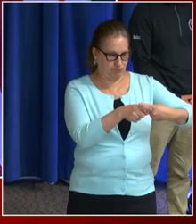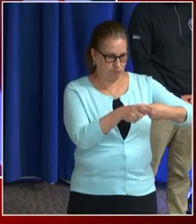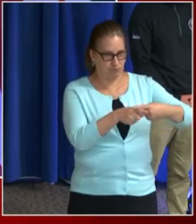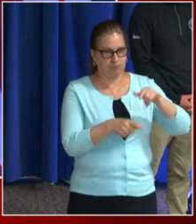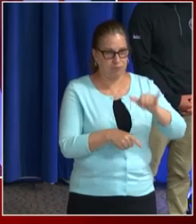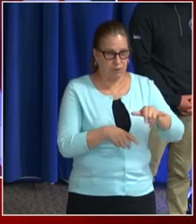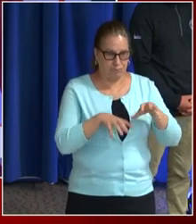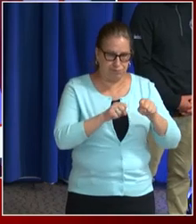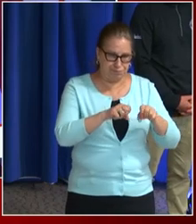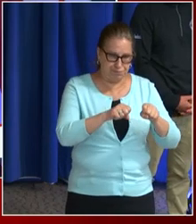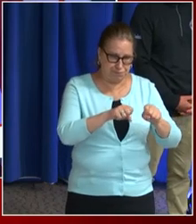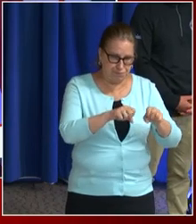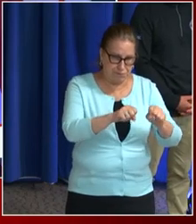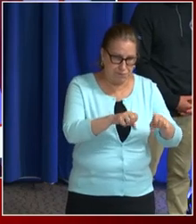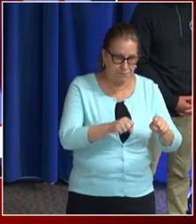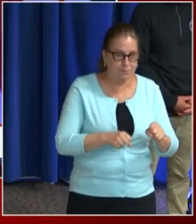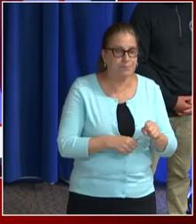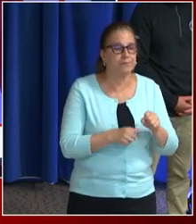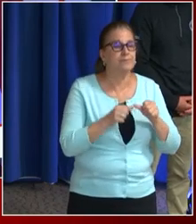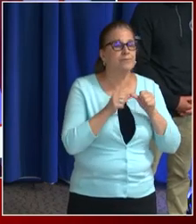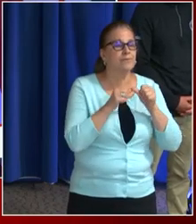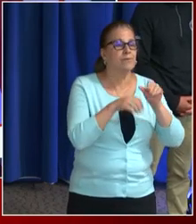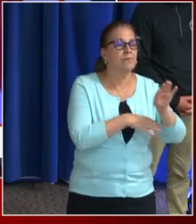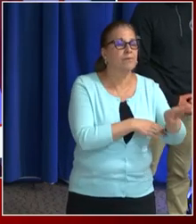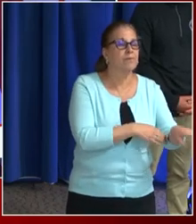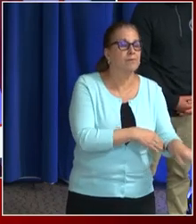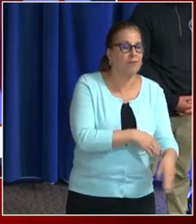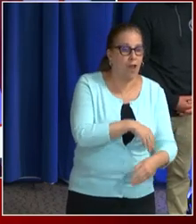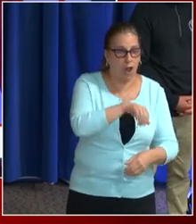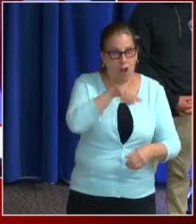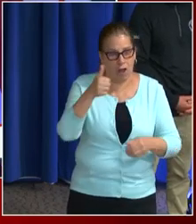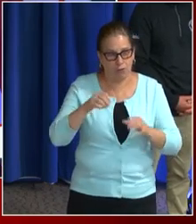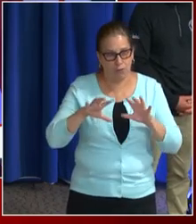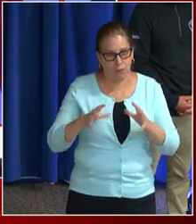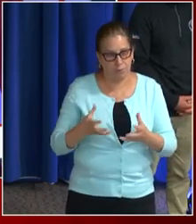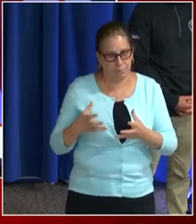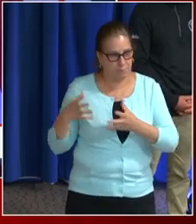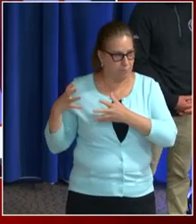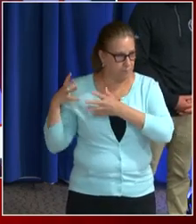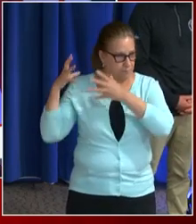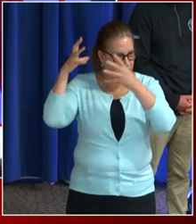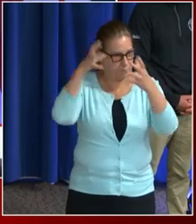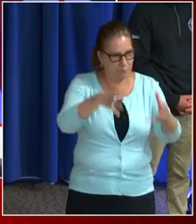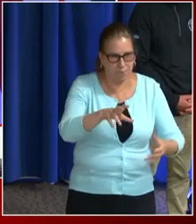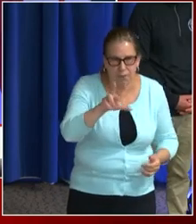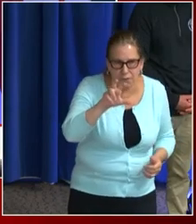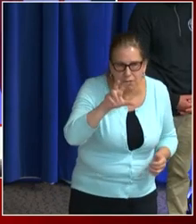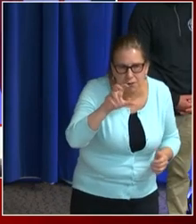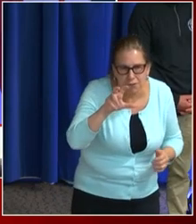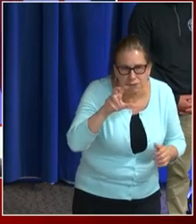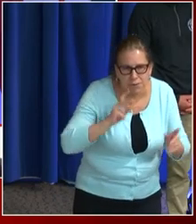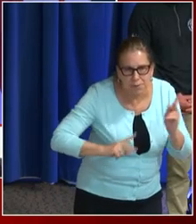Later on in the evening, we had another group of about 300 or so that was there in the area